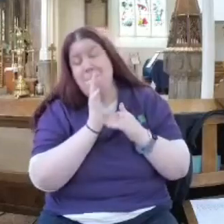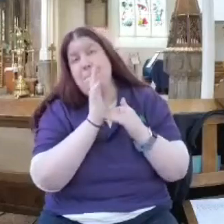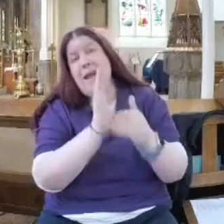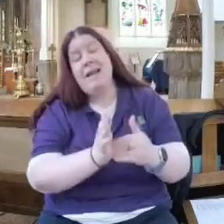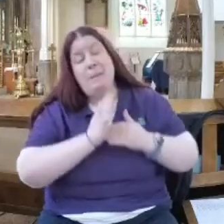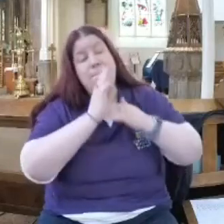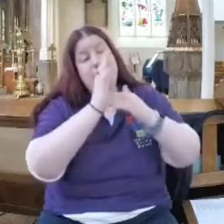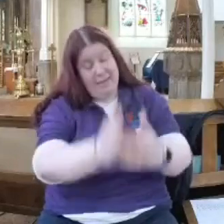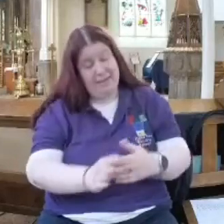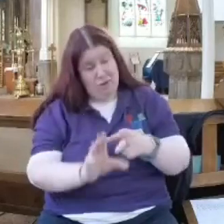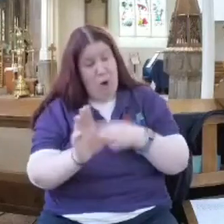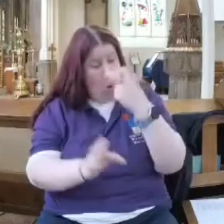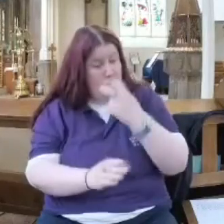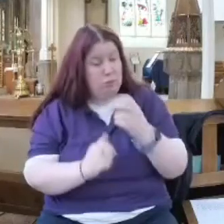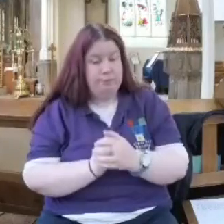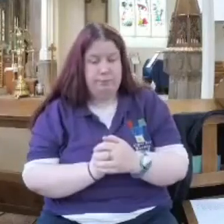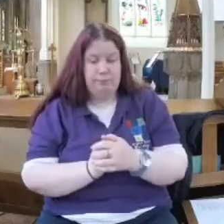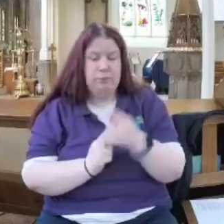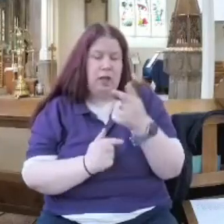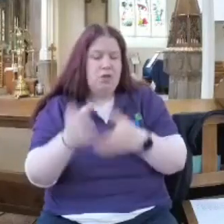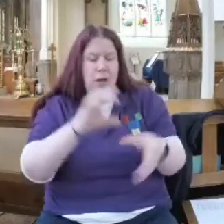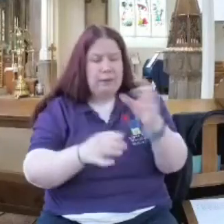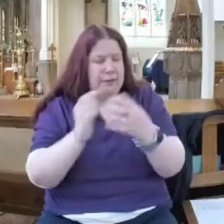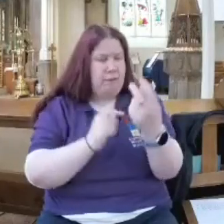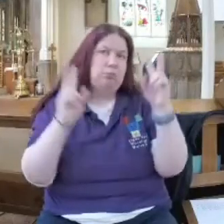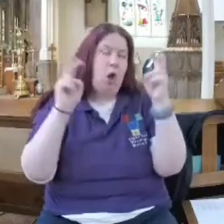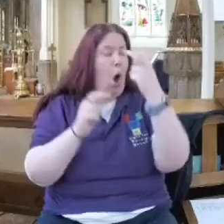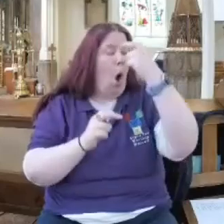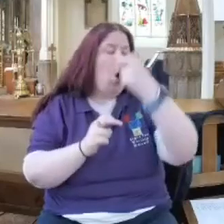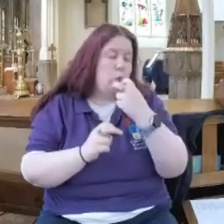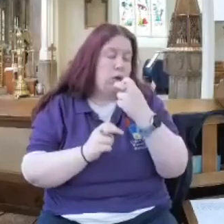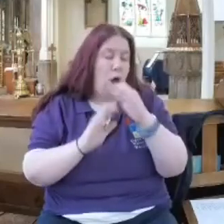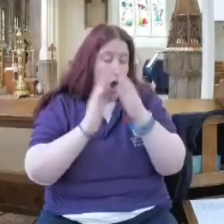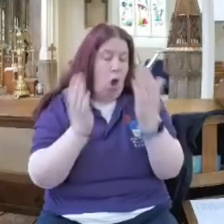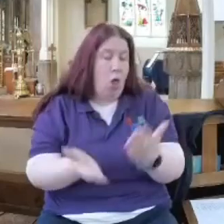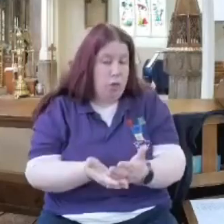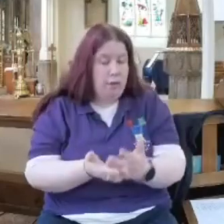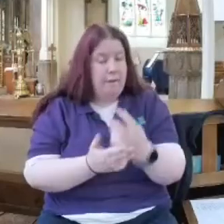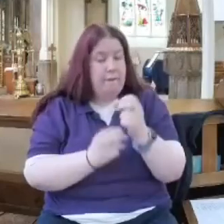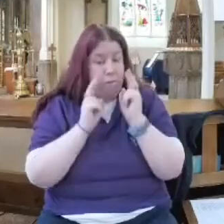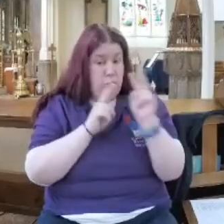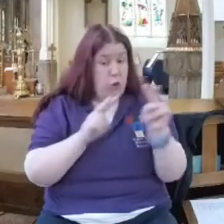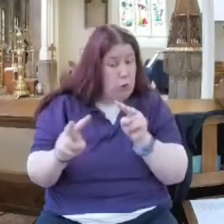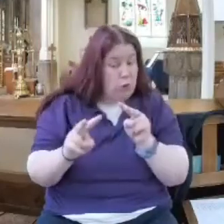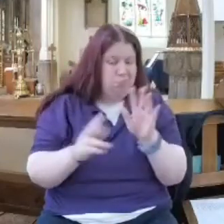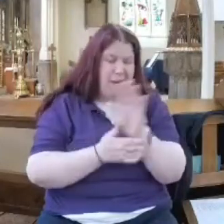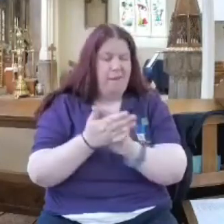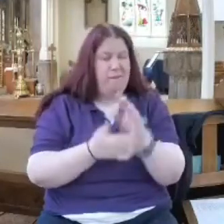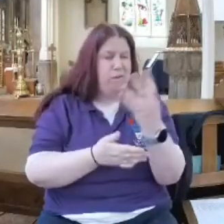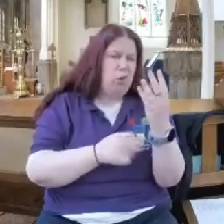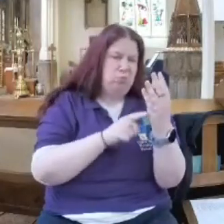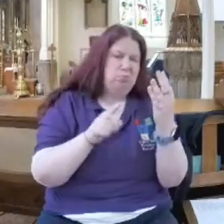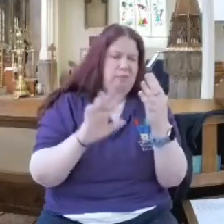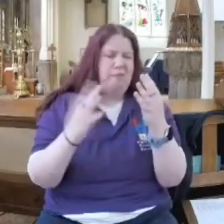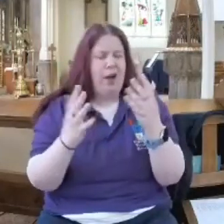Scientists hold what is known as an old Earth view, that the Earth is around 4.5 billion years old and the